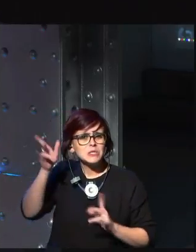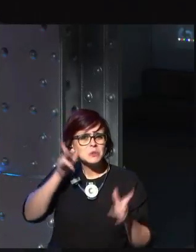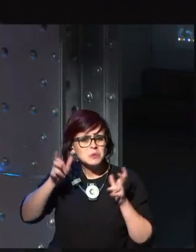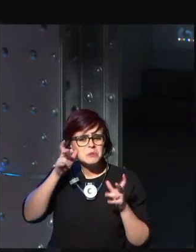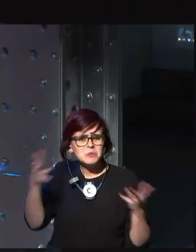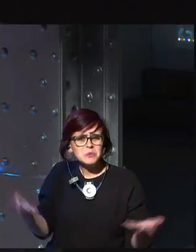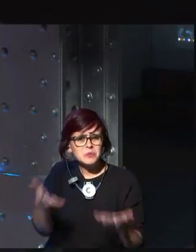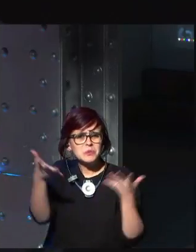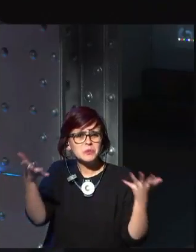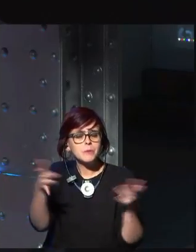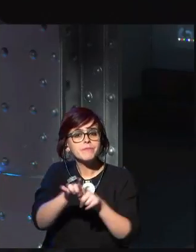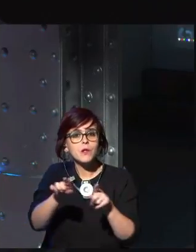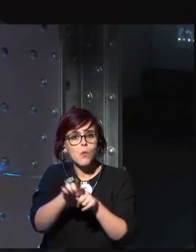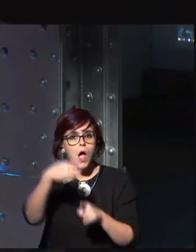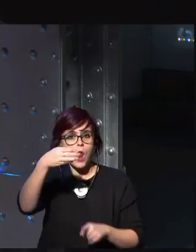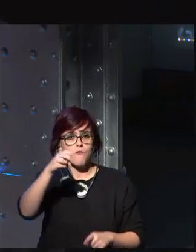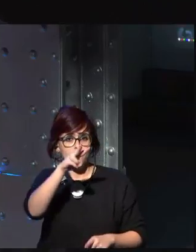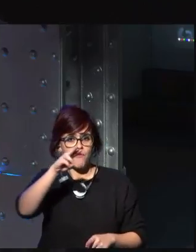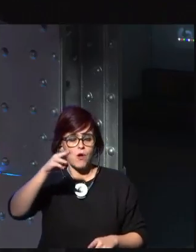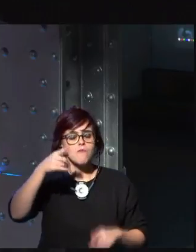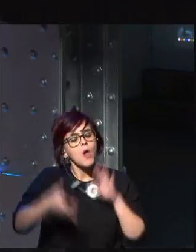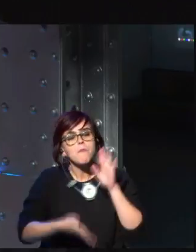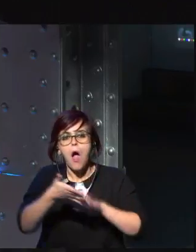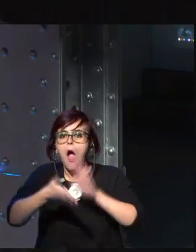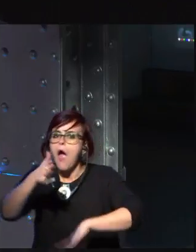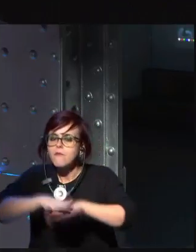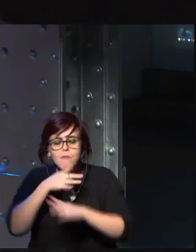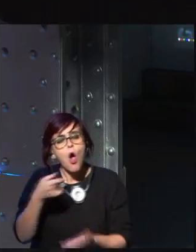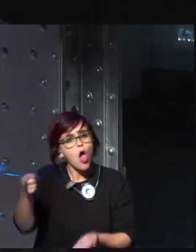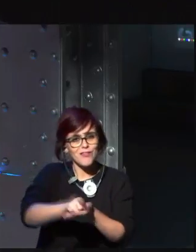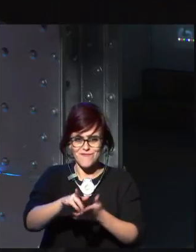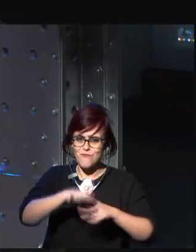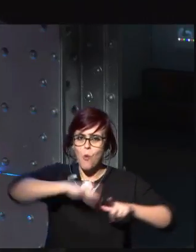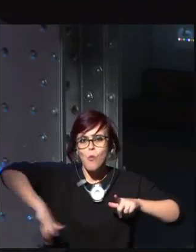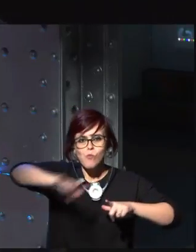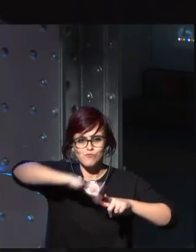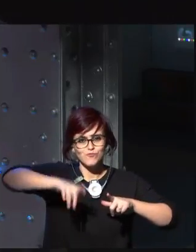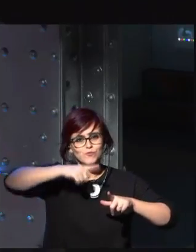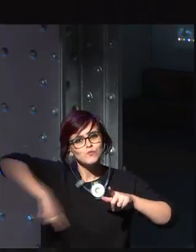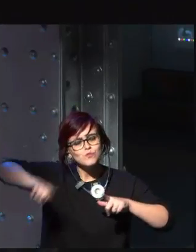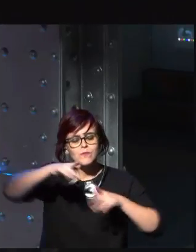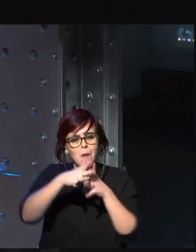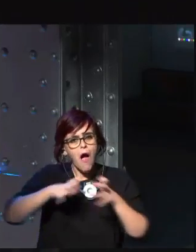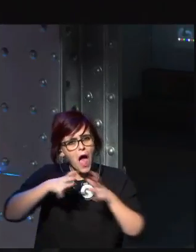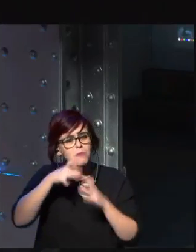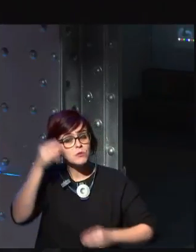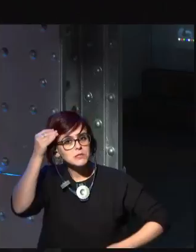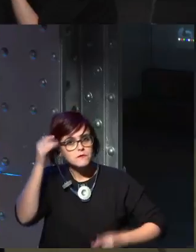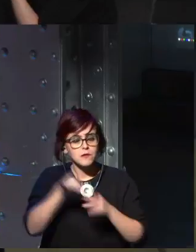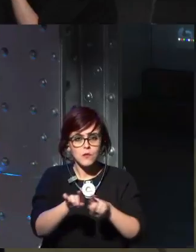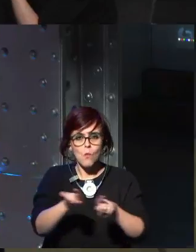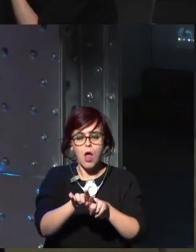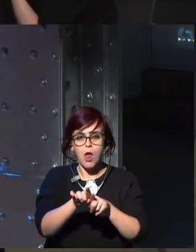for music ultimately, but at first it really started to make me consider music in almost uncomfortable ways,